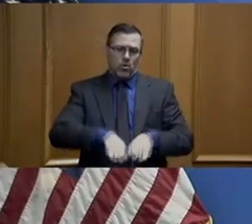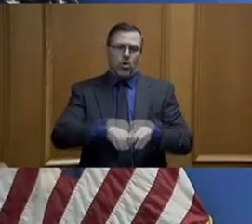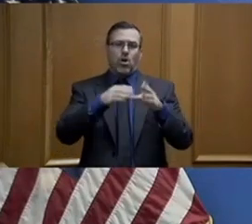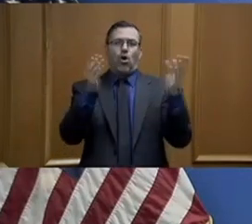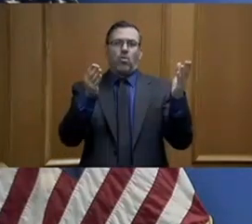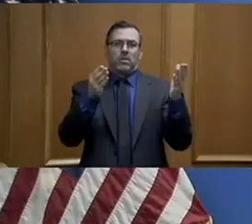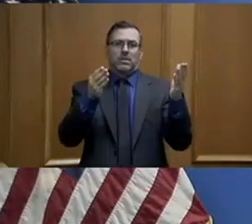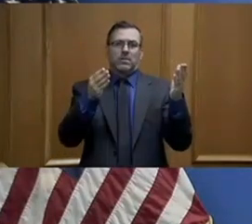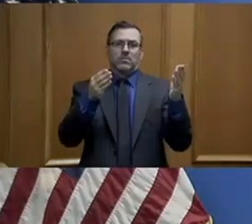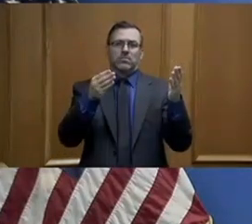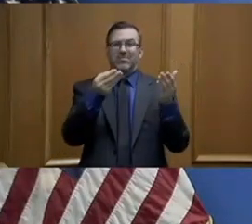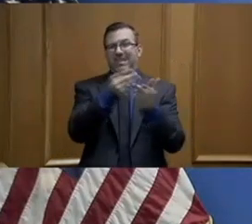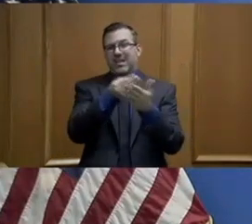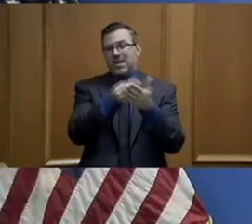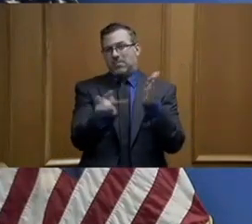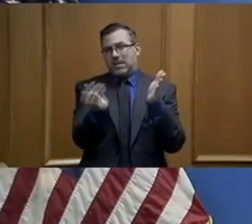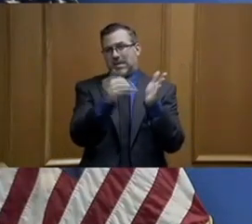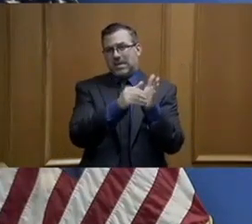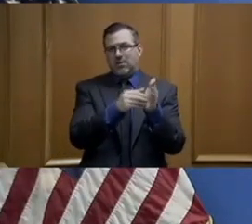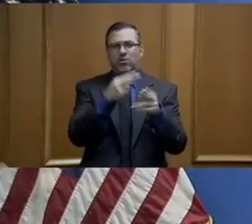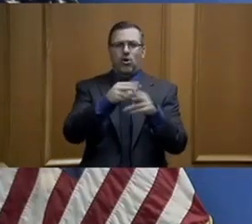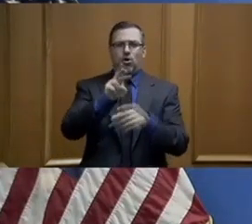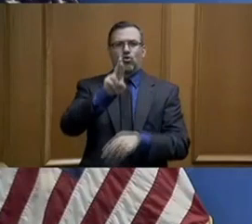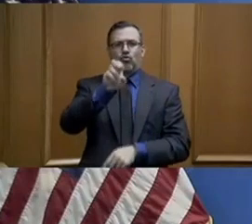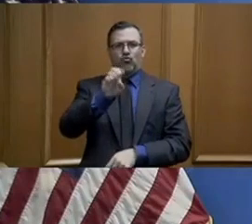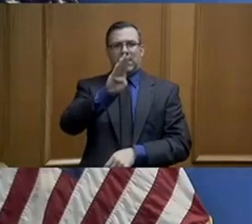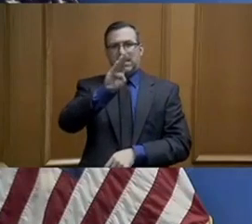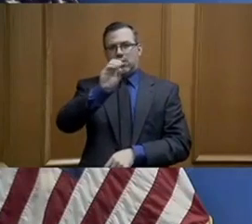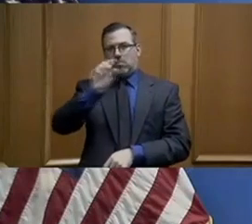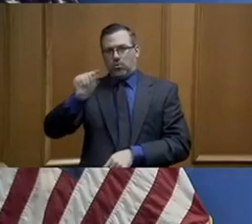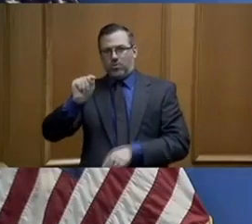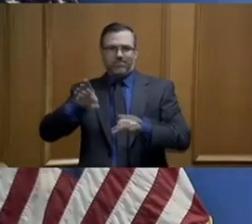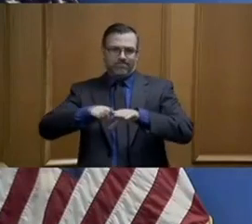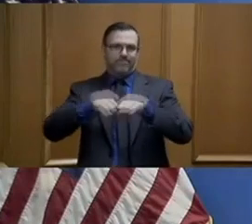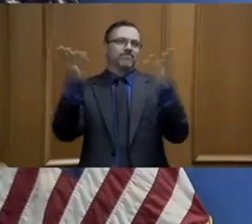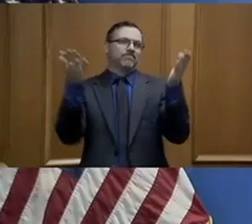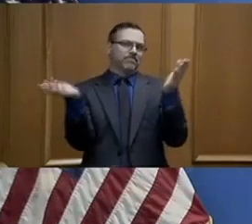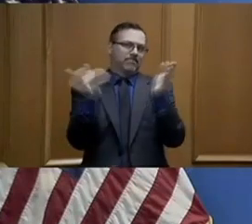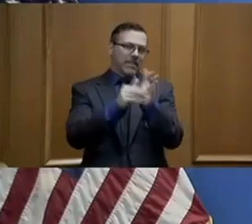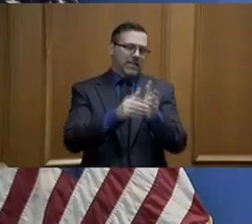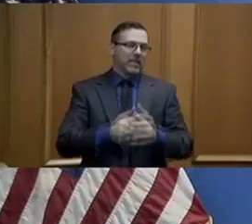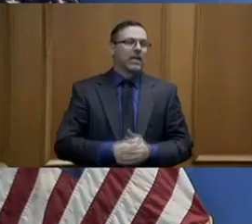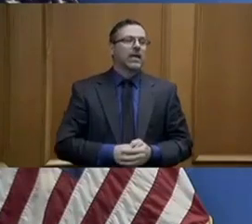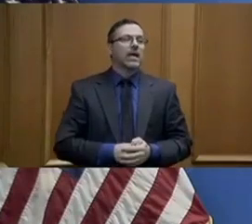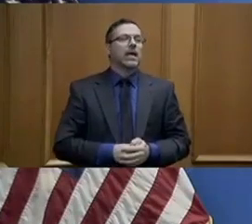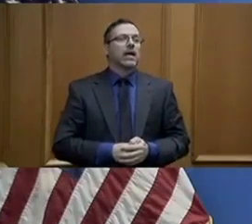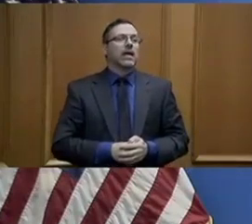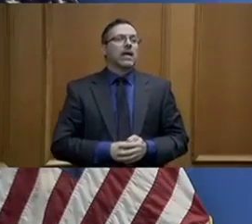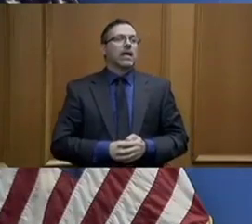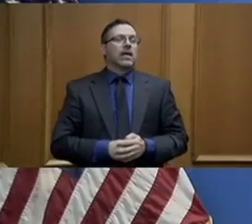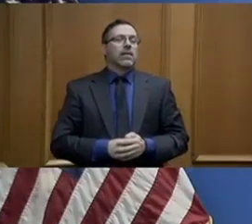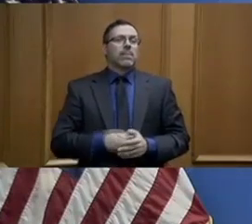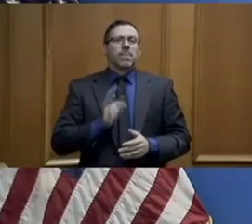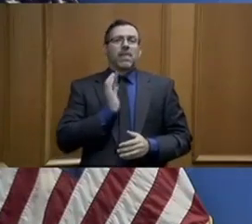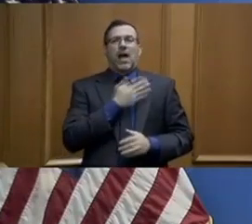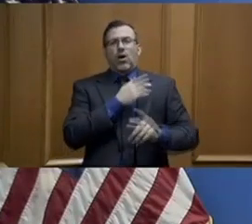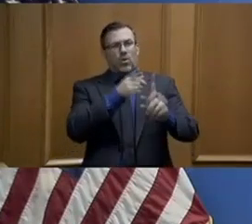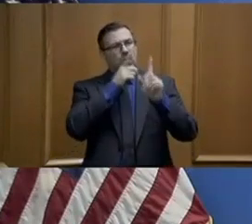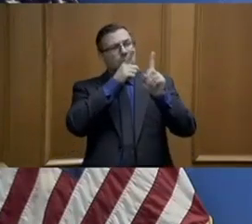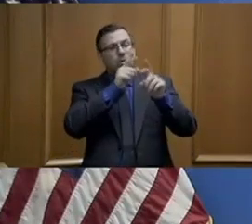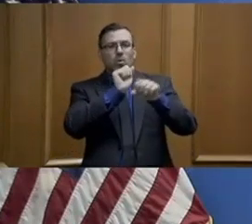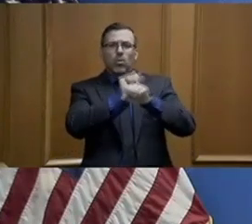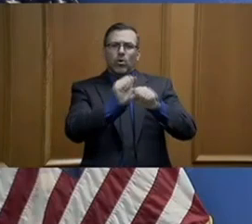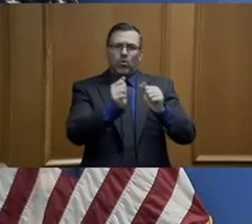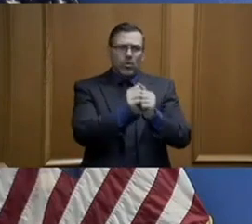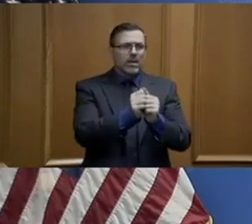that's exactly what the Economic Recovery Group is intended to do. It's to work with the healthcare